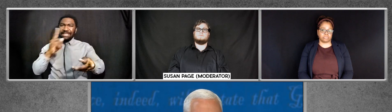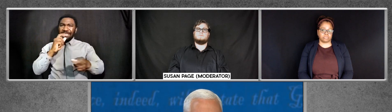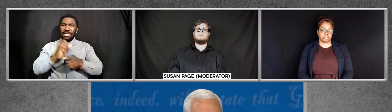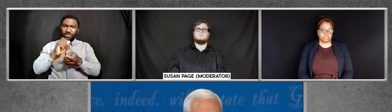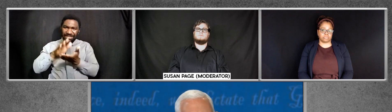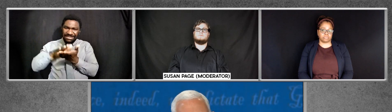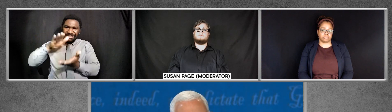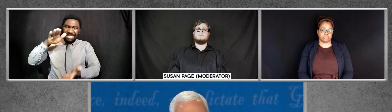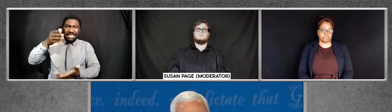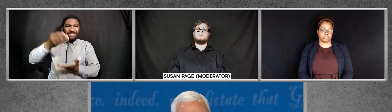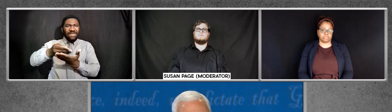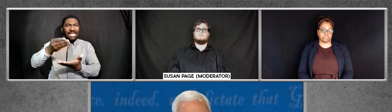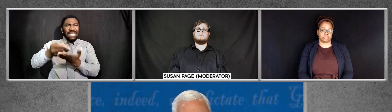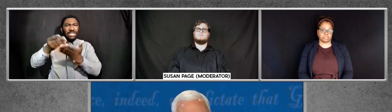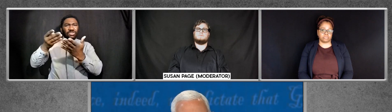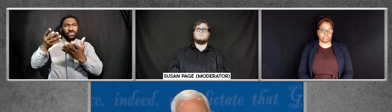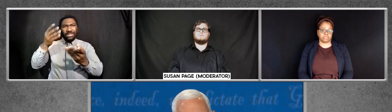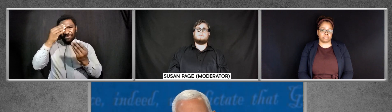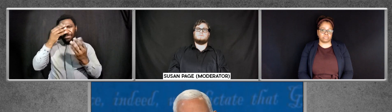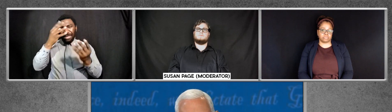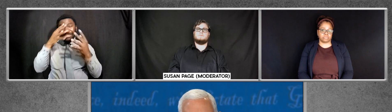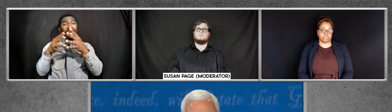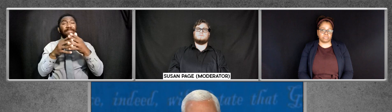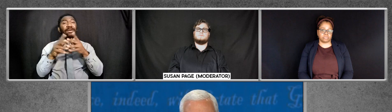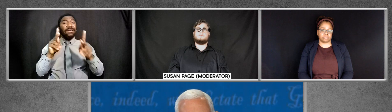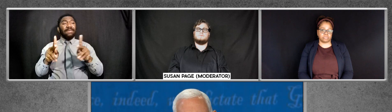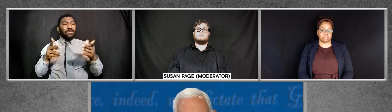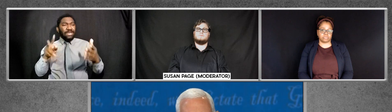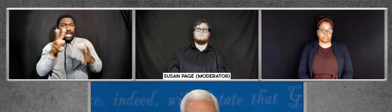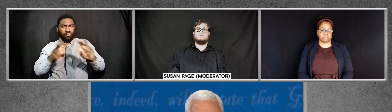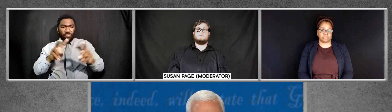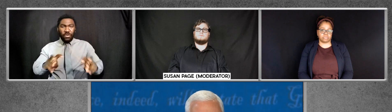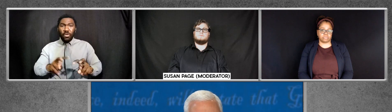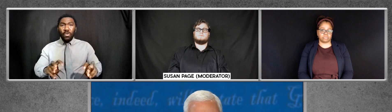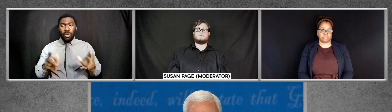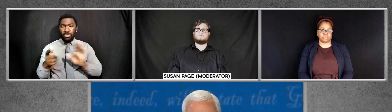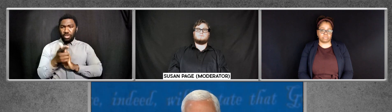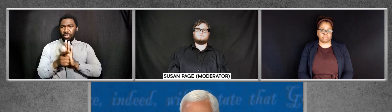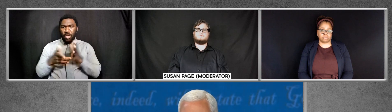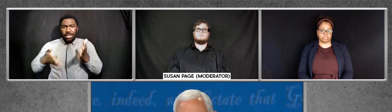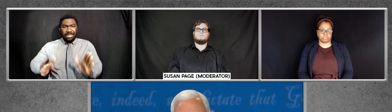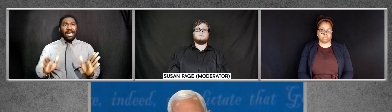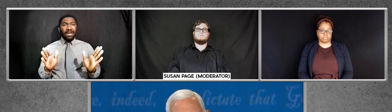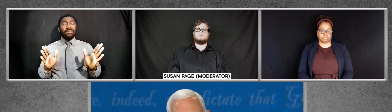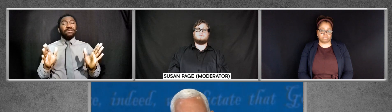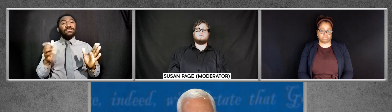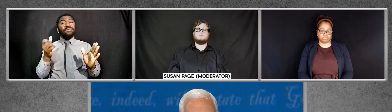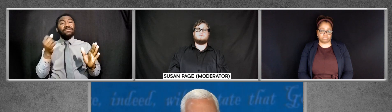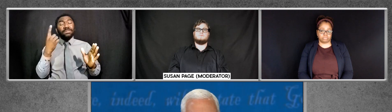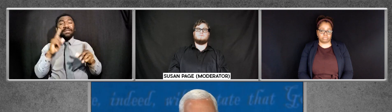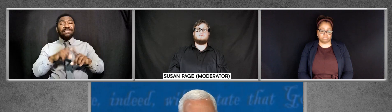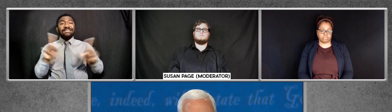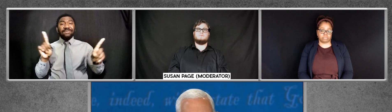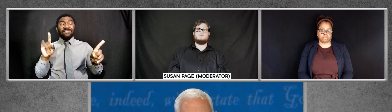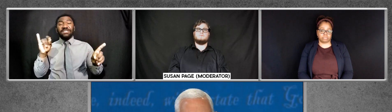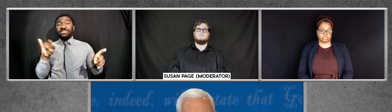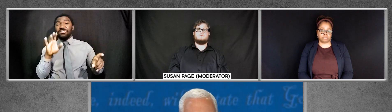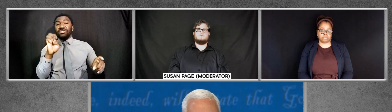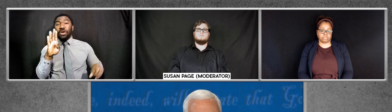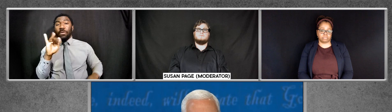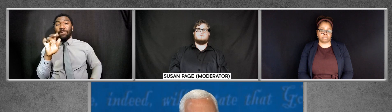can review just as the law allows. But the distinction here is that Joe Biden, 47 years in